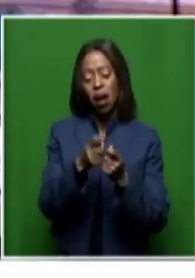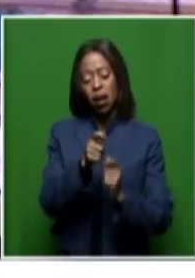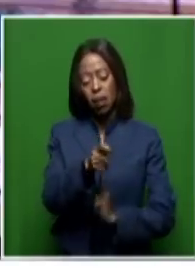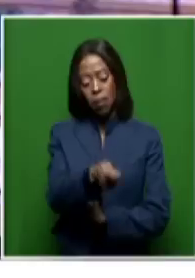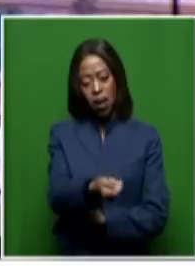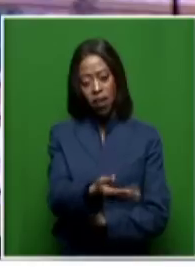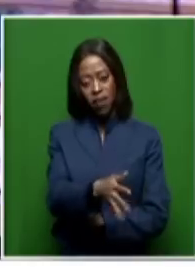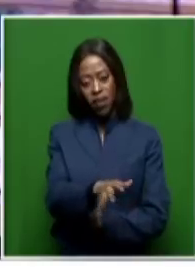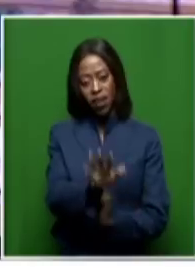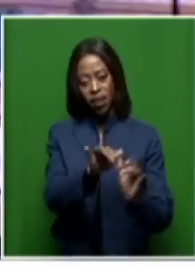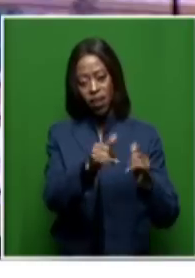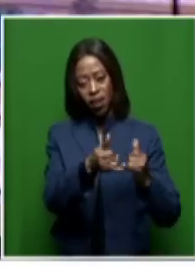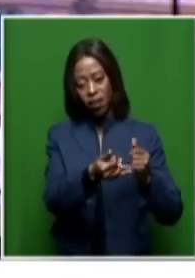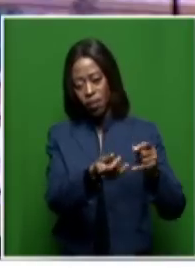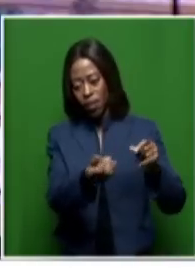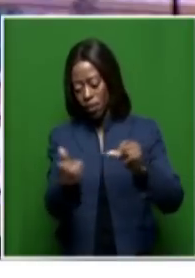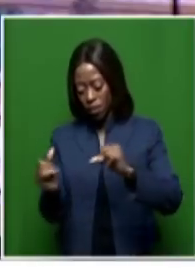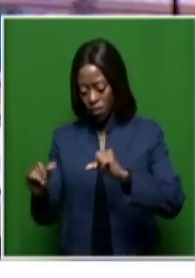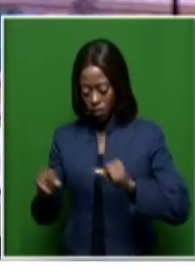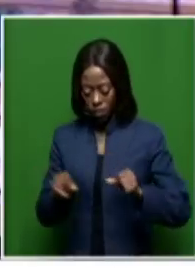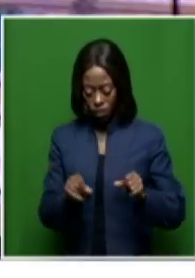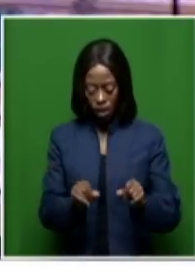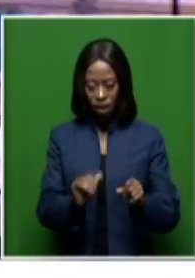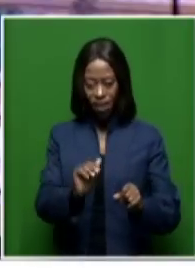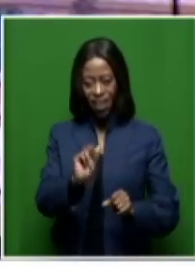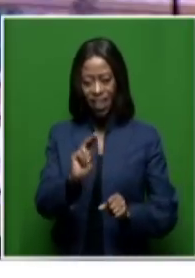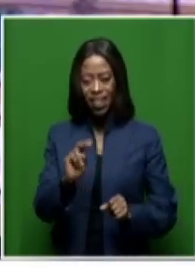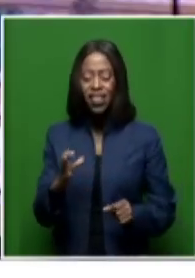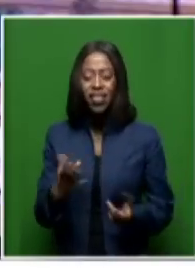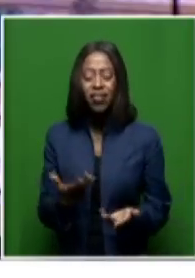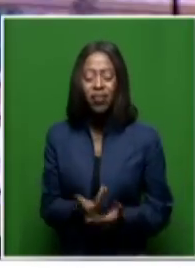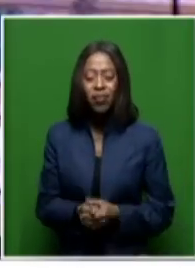paid made its way back into the coffers of the ANC.